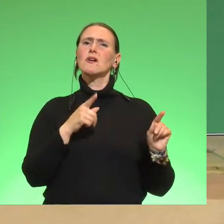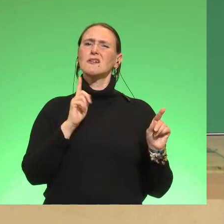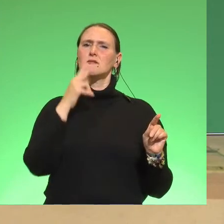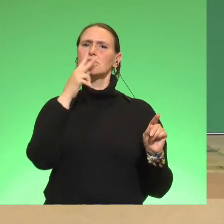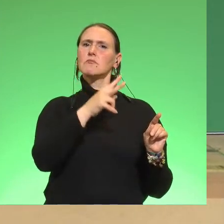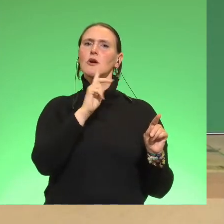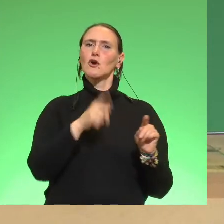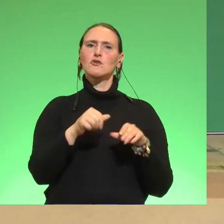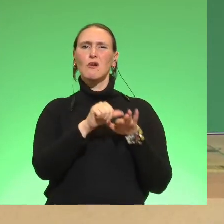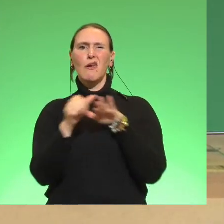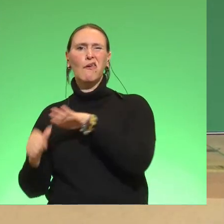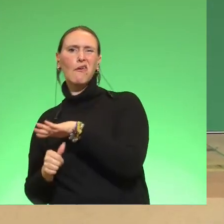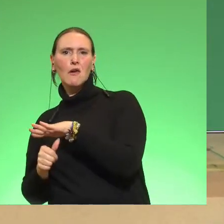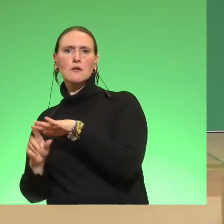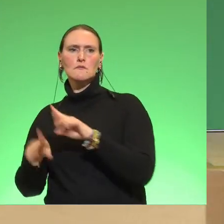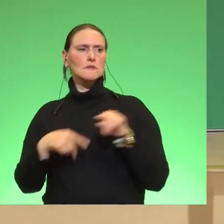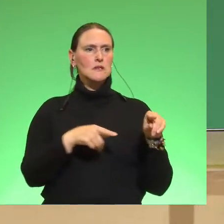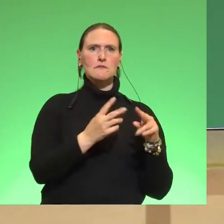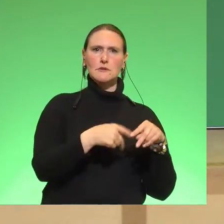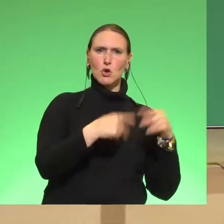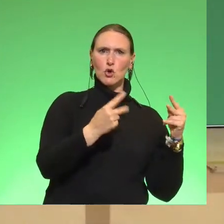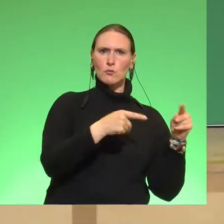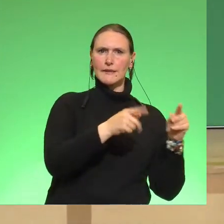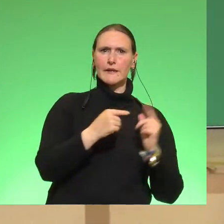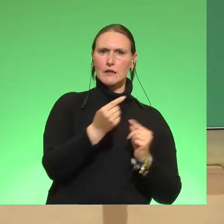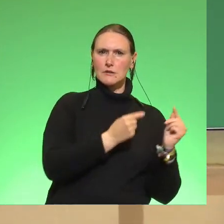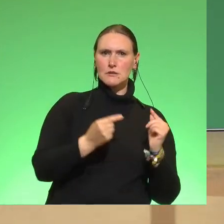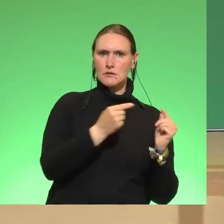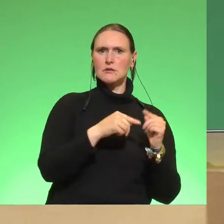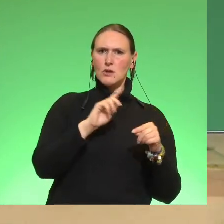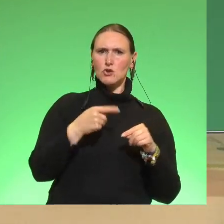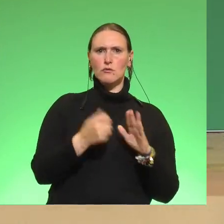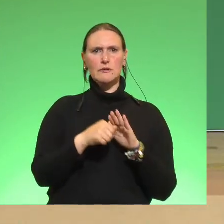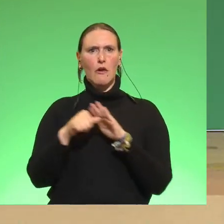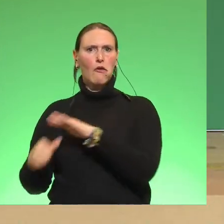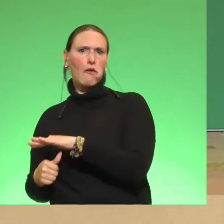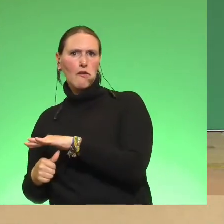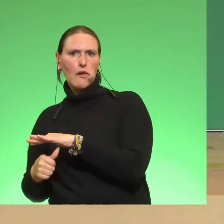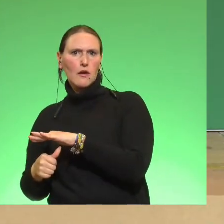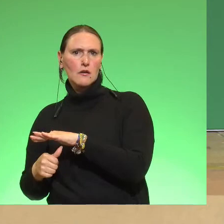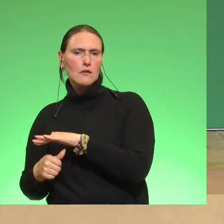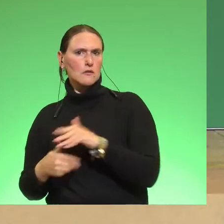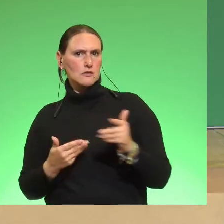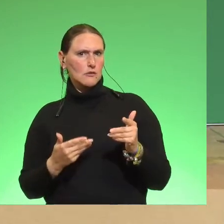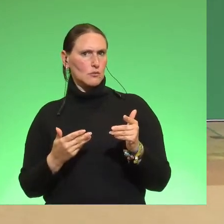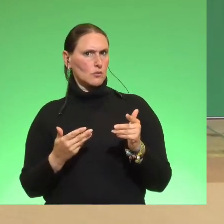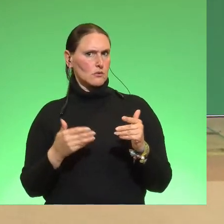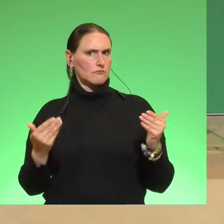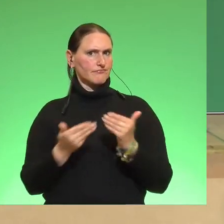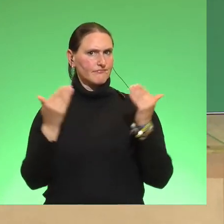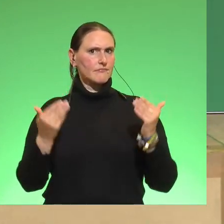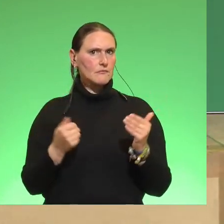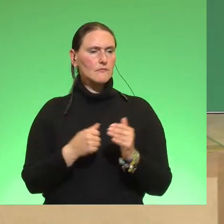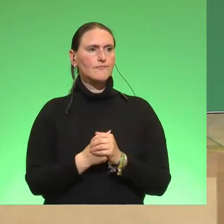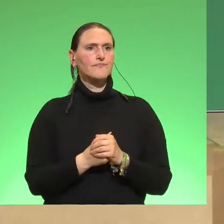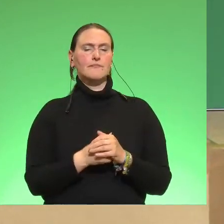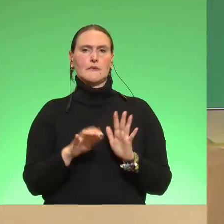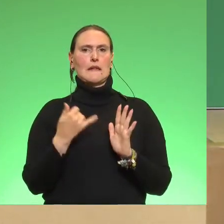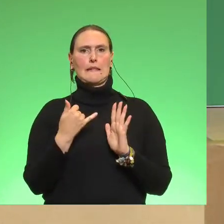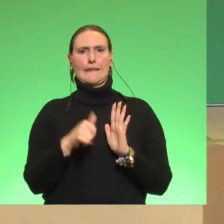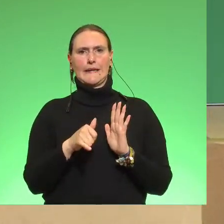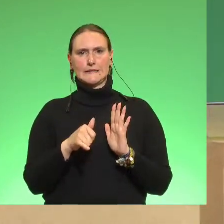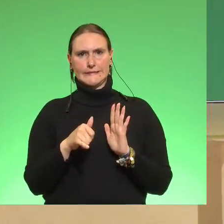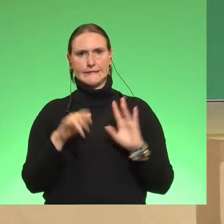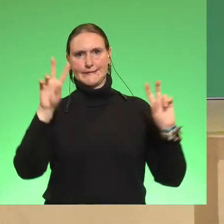on public discourse. End of quote. And the last quote, and that's the most important one, but you need the other ones to kind